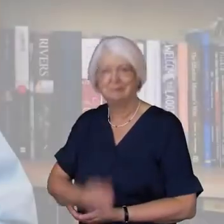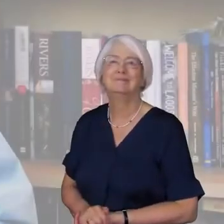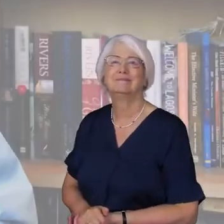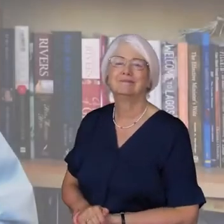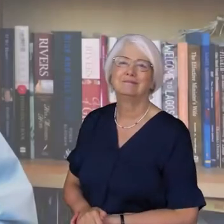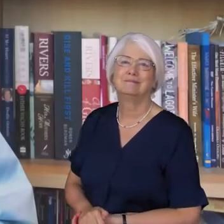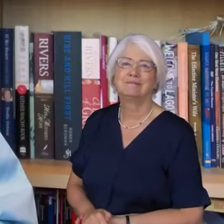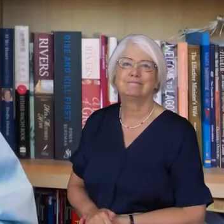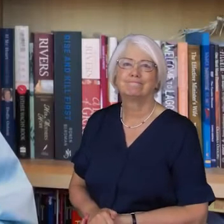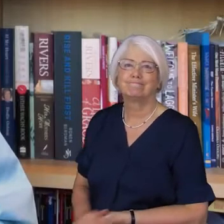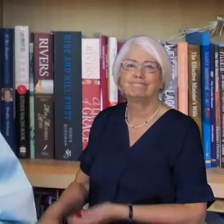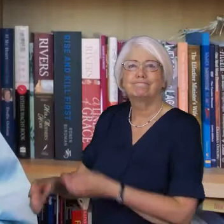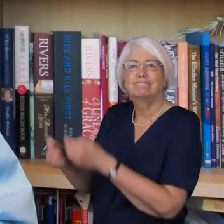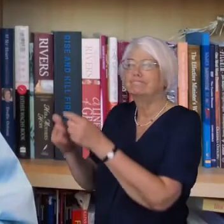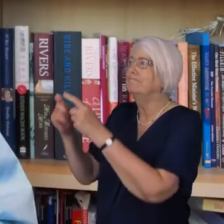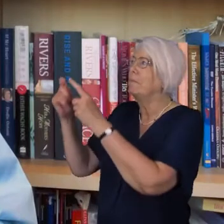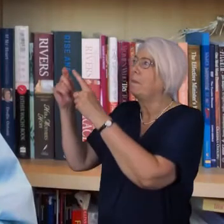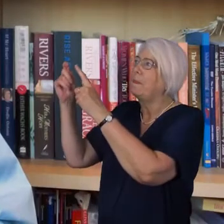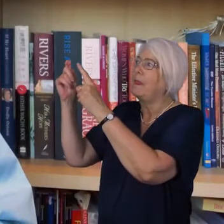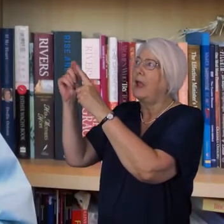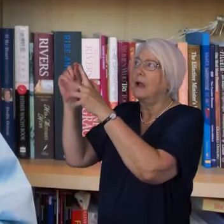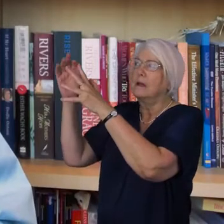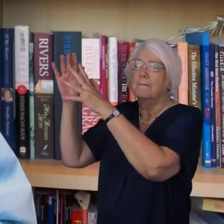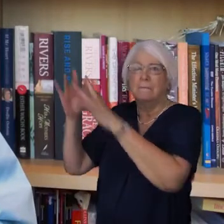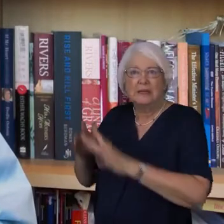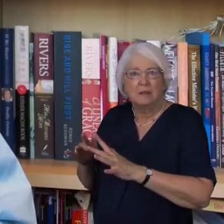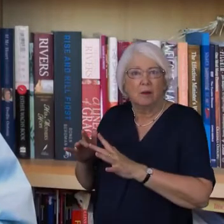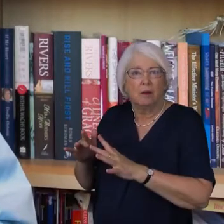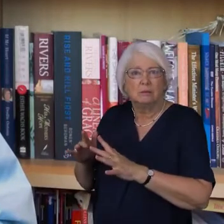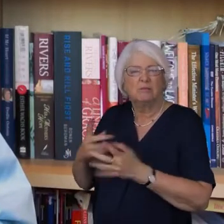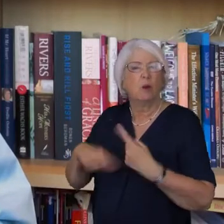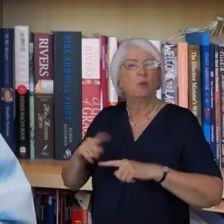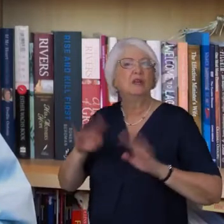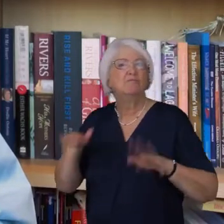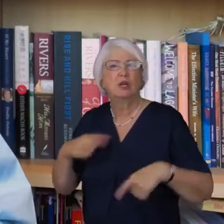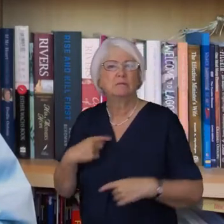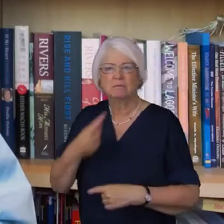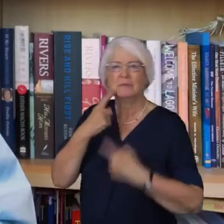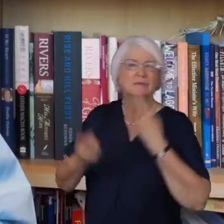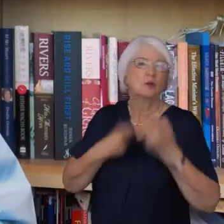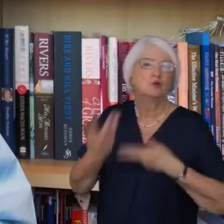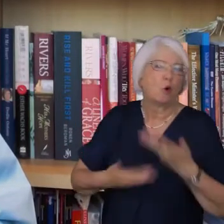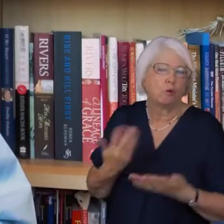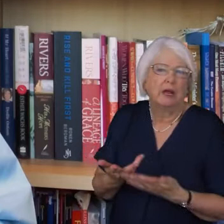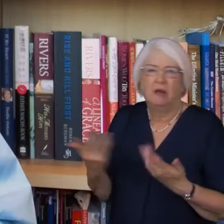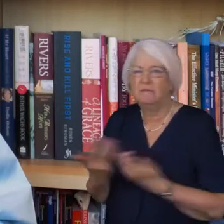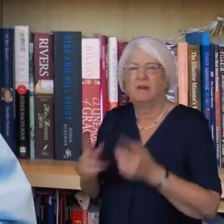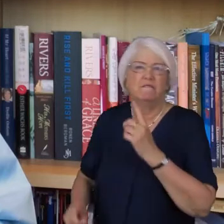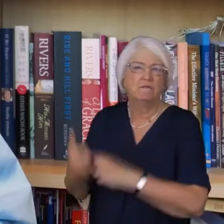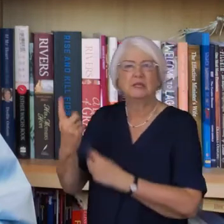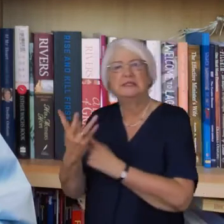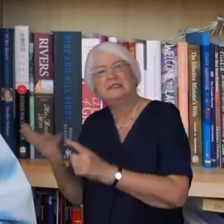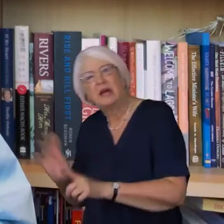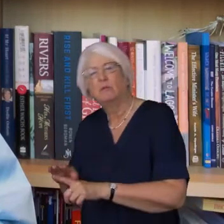At Pentecost, we simply don't tell a story about how the first disciples received the